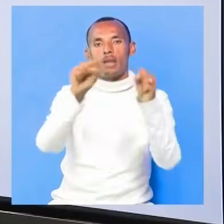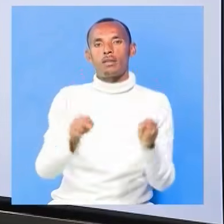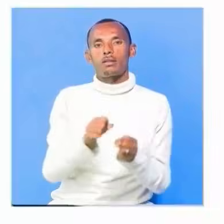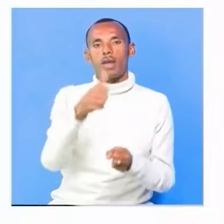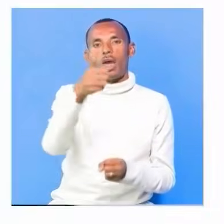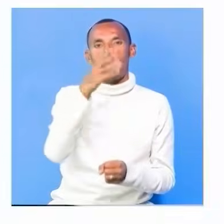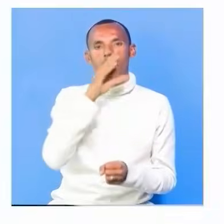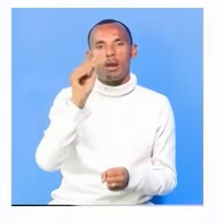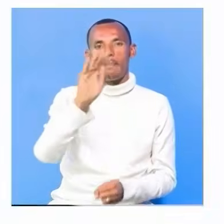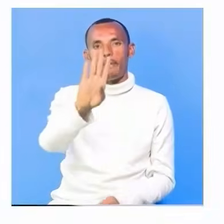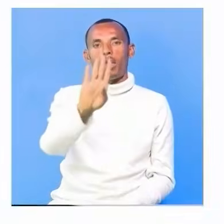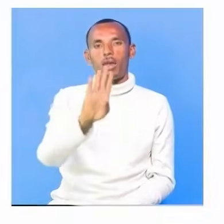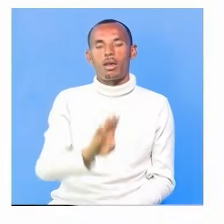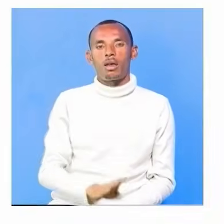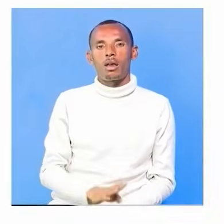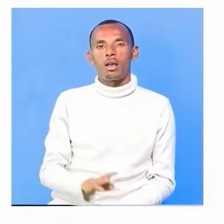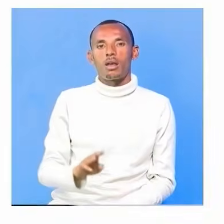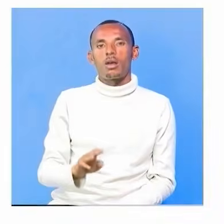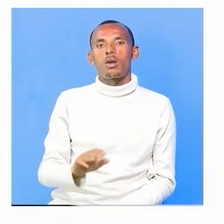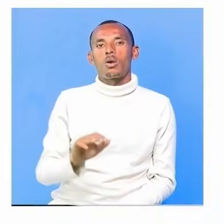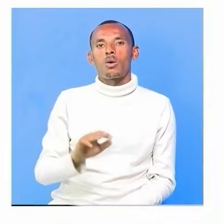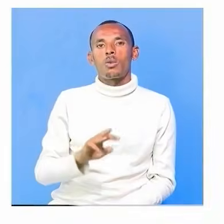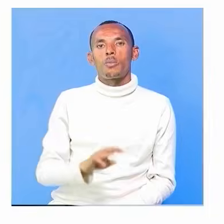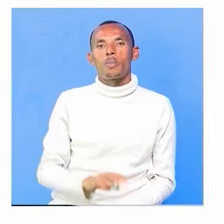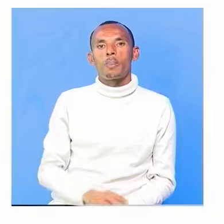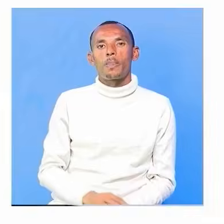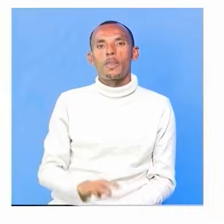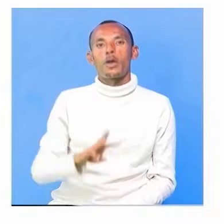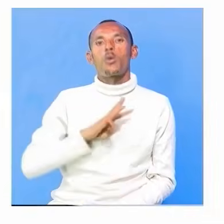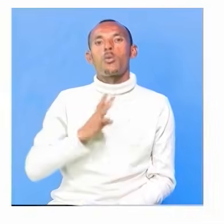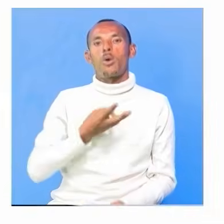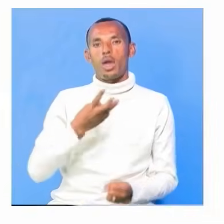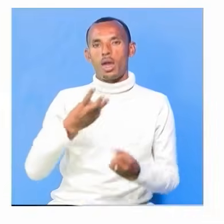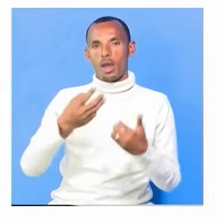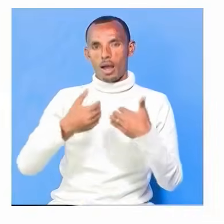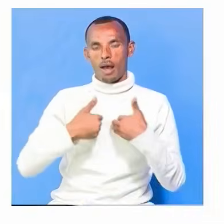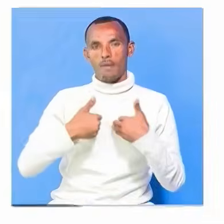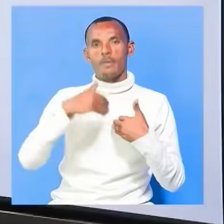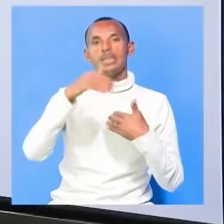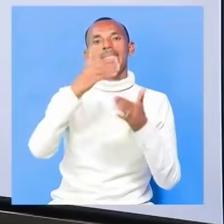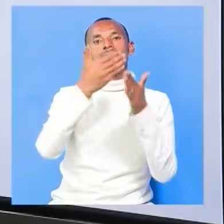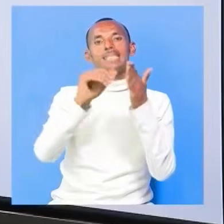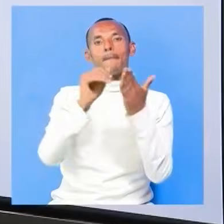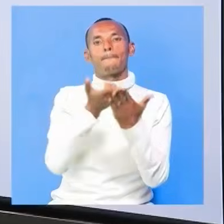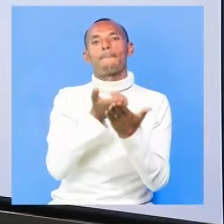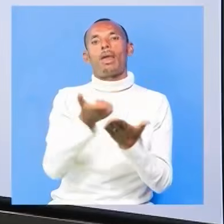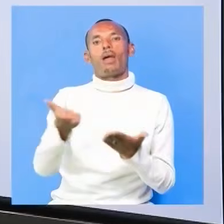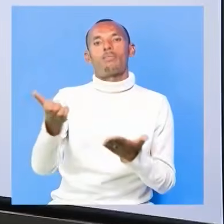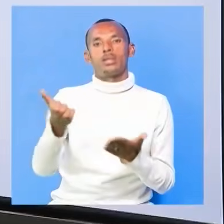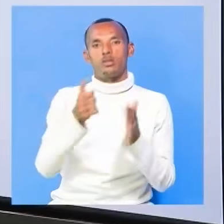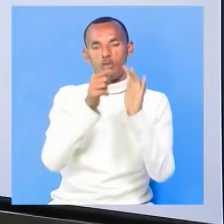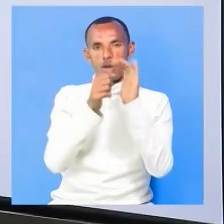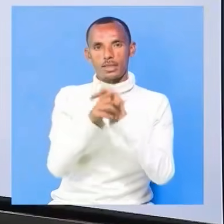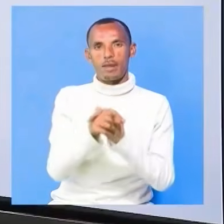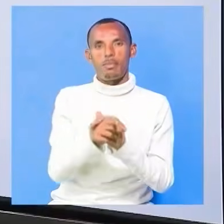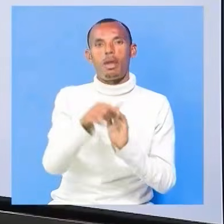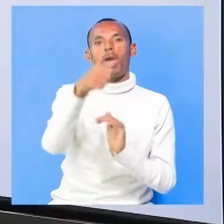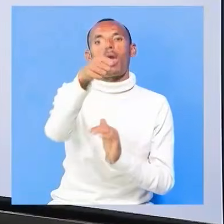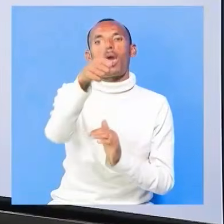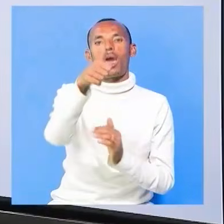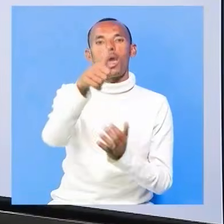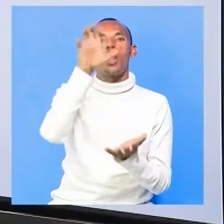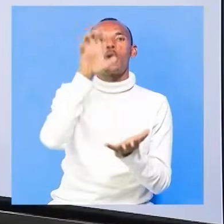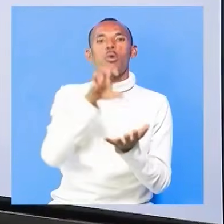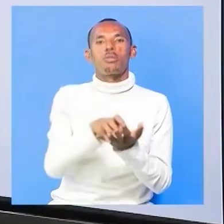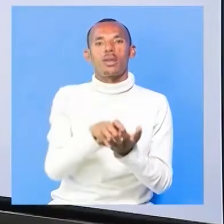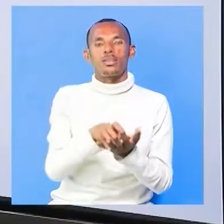and B, if we have two sets A and B with some element, for example, if set A